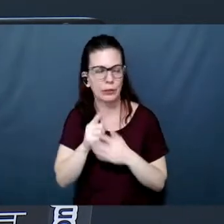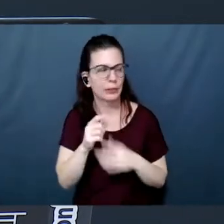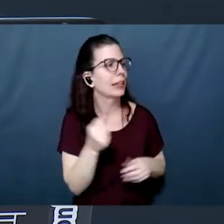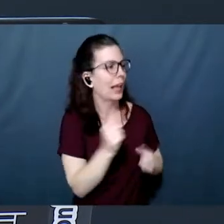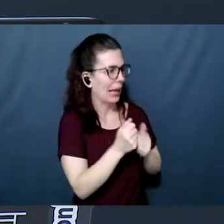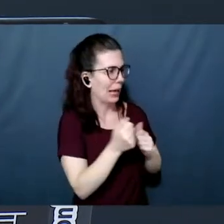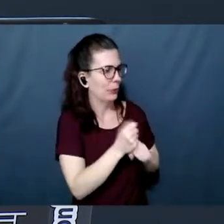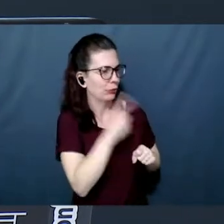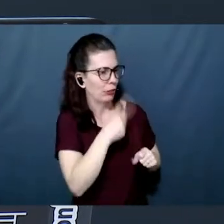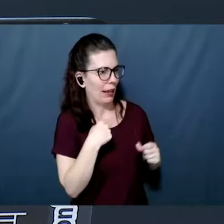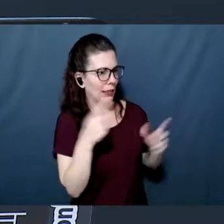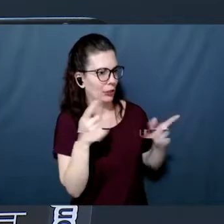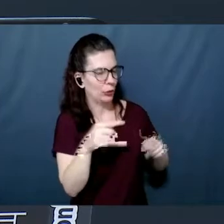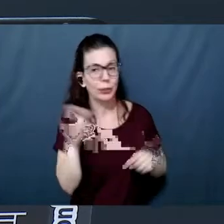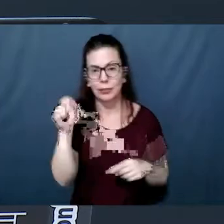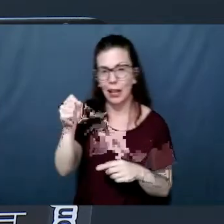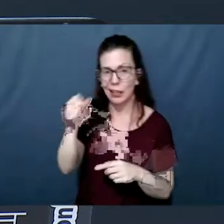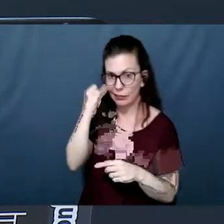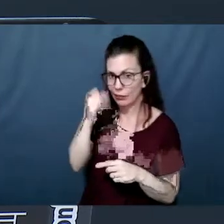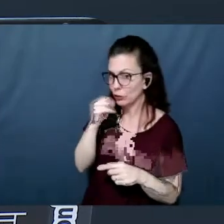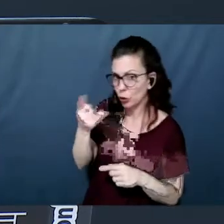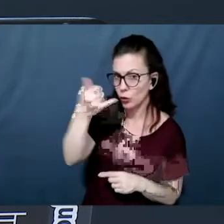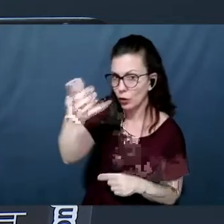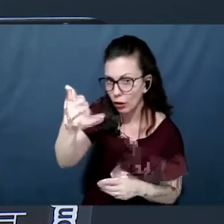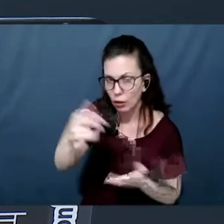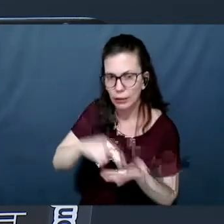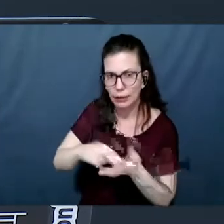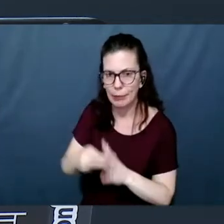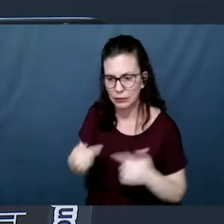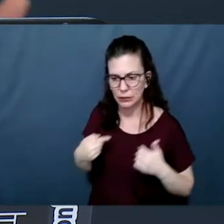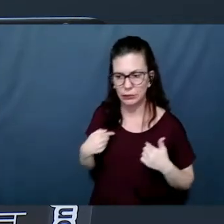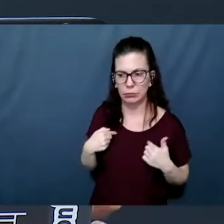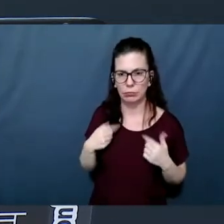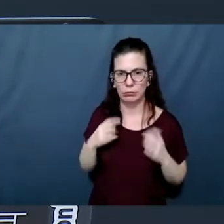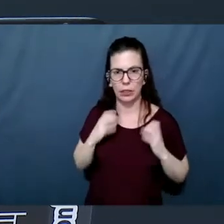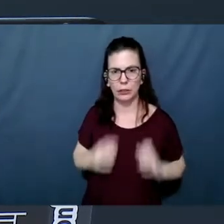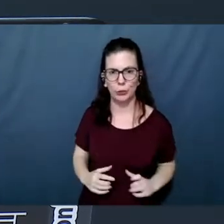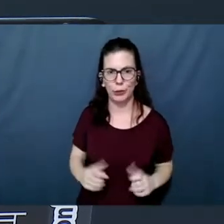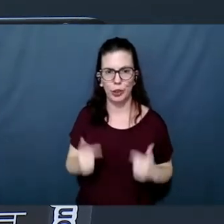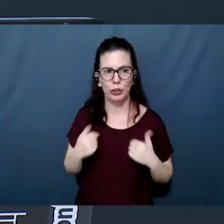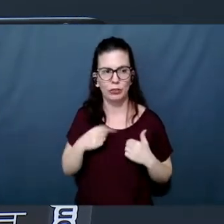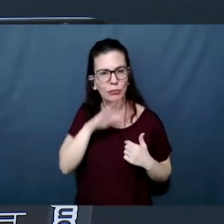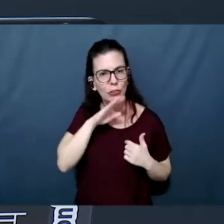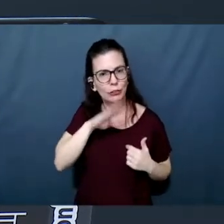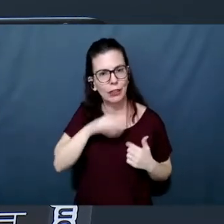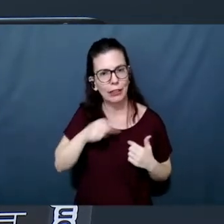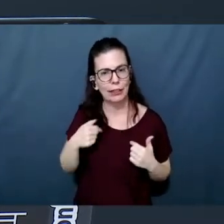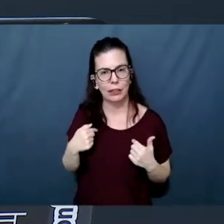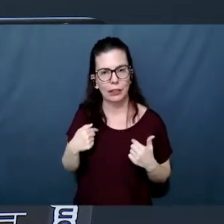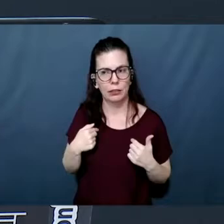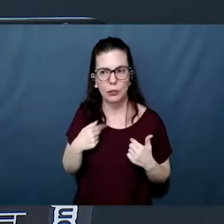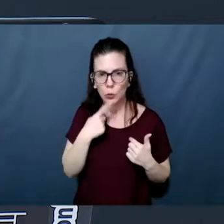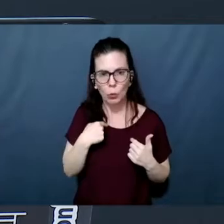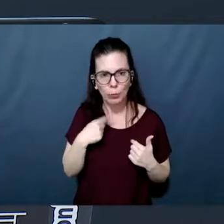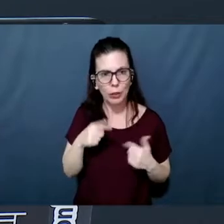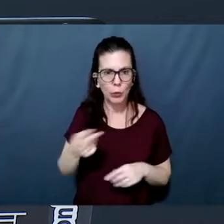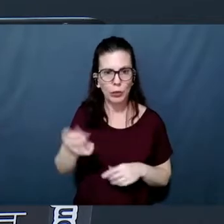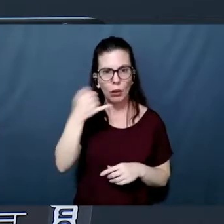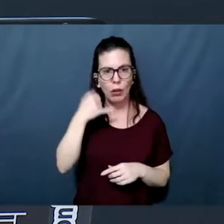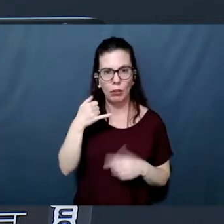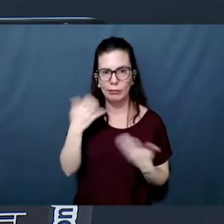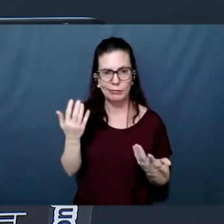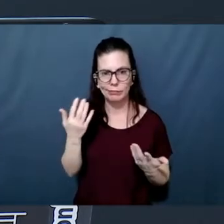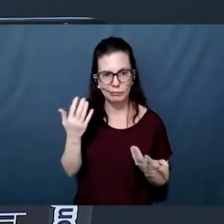now I, as a customer, I'm going to be frustrated with the experience that the business is providing. So that's